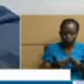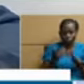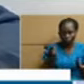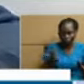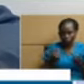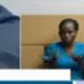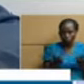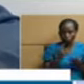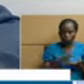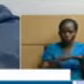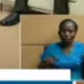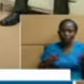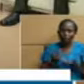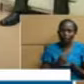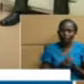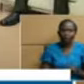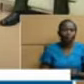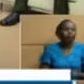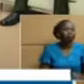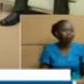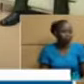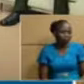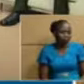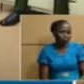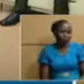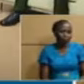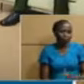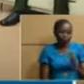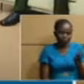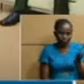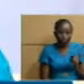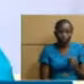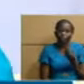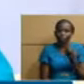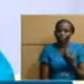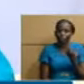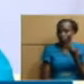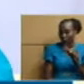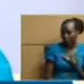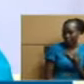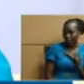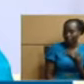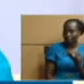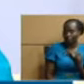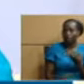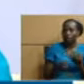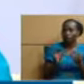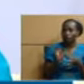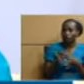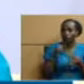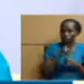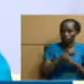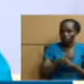down the money, but looking at the future. I'm pressed for time, so Sylvia, quickly. I have three things to say. In as far as social protection